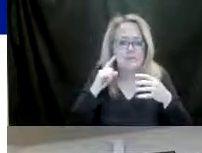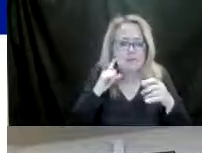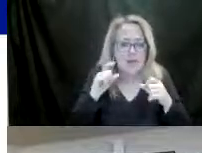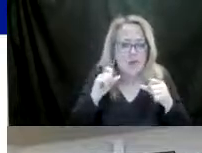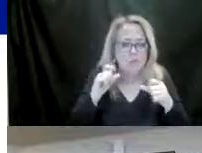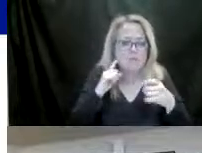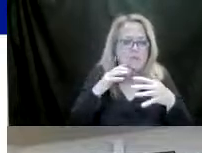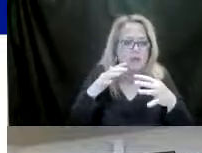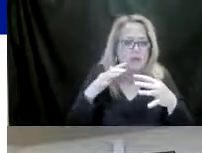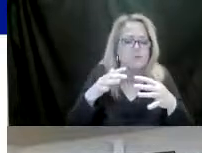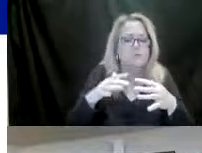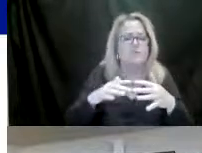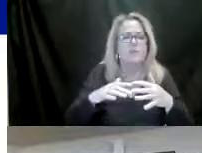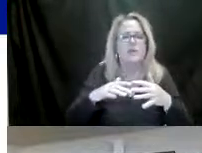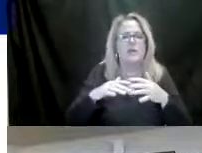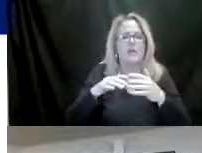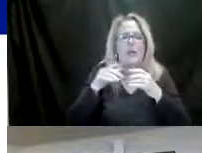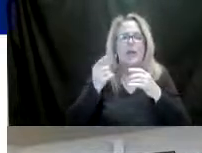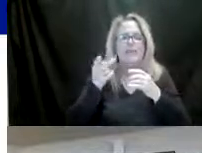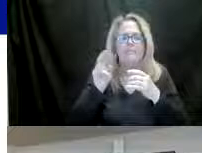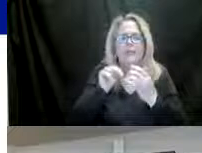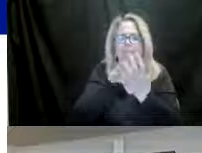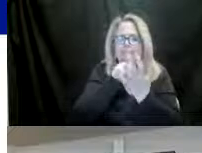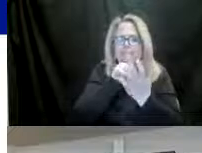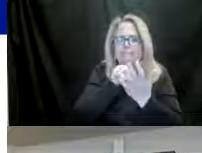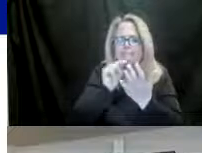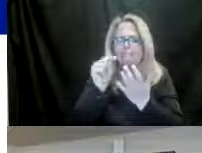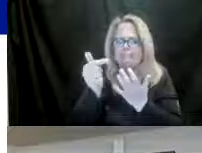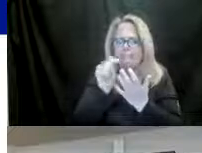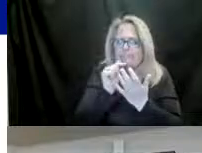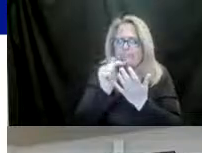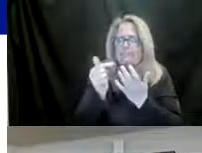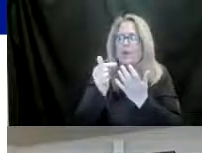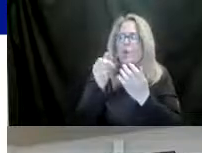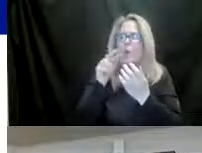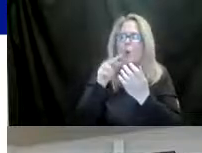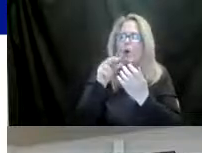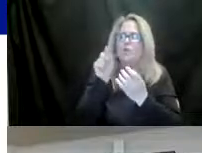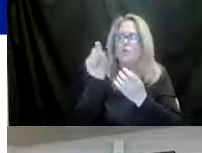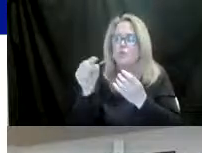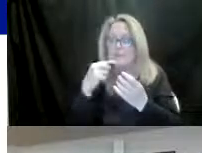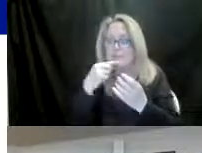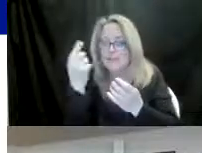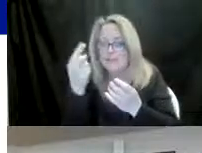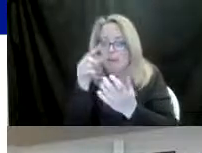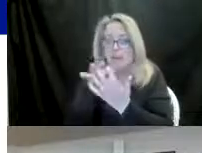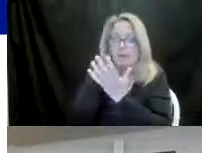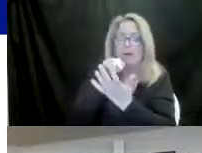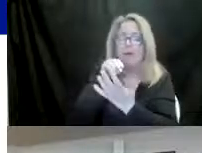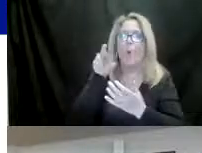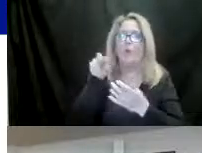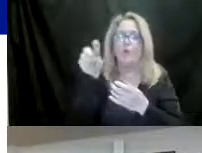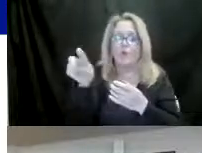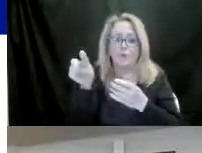starts to go on, but imitating maybe actions of others or sounds that are produced. So sounds and